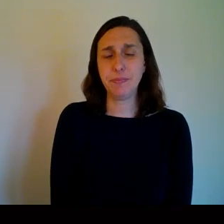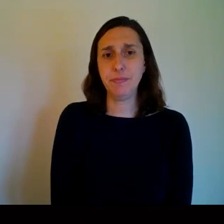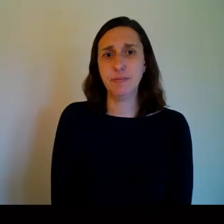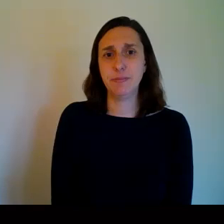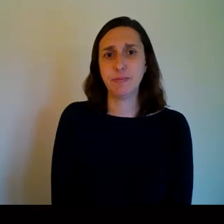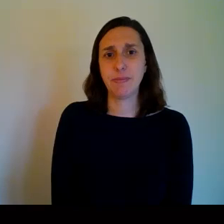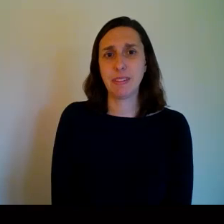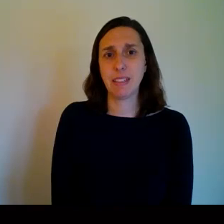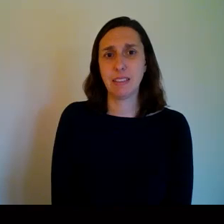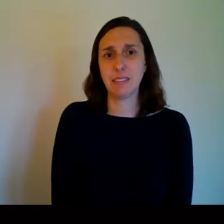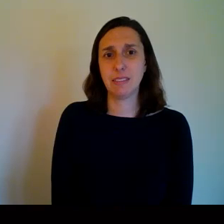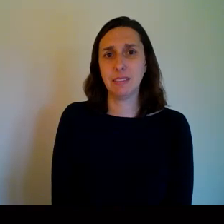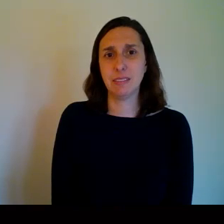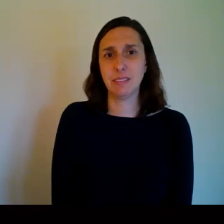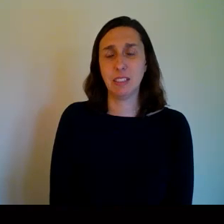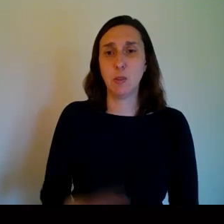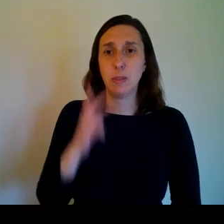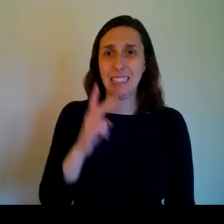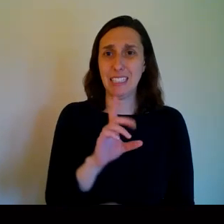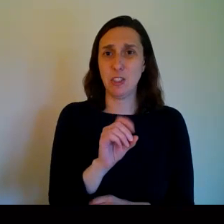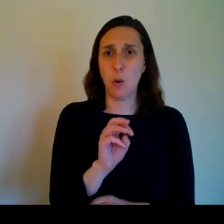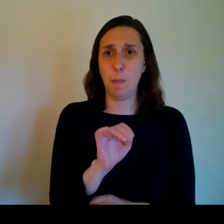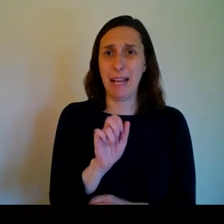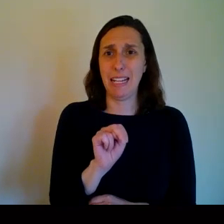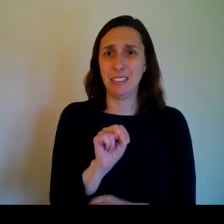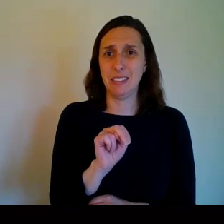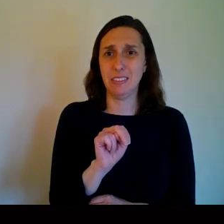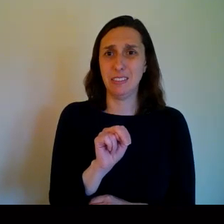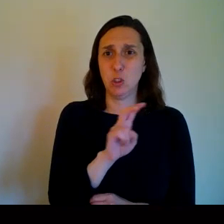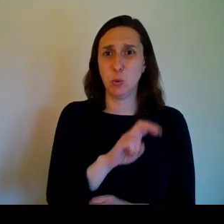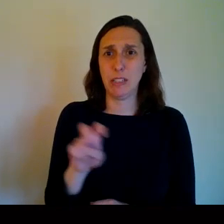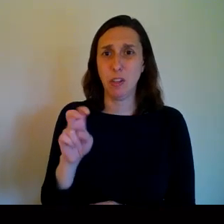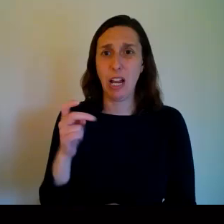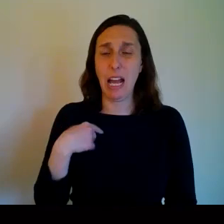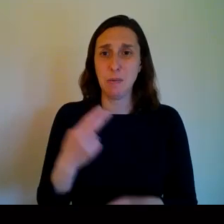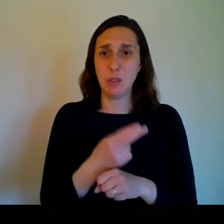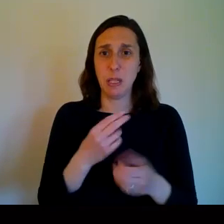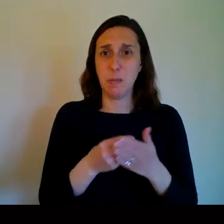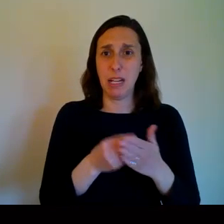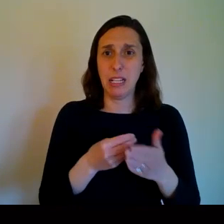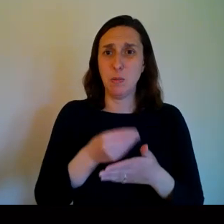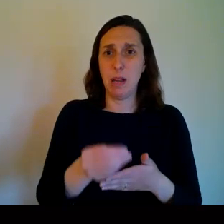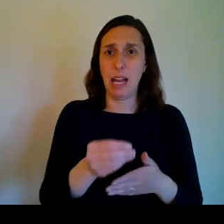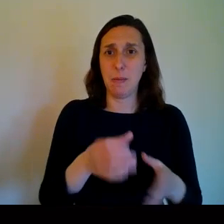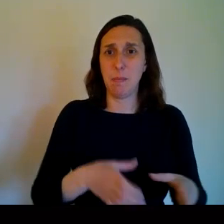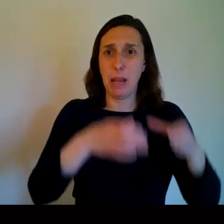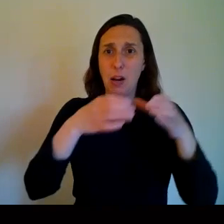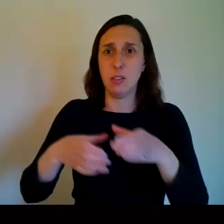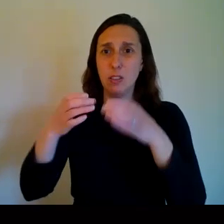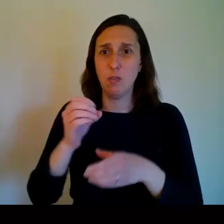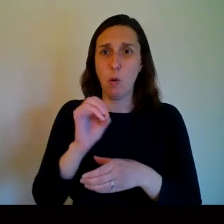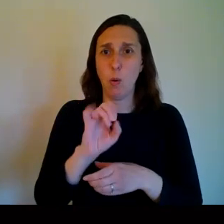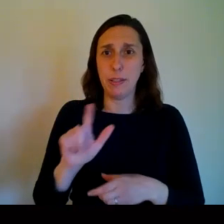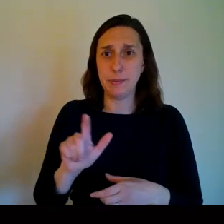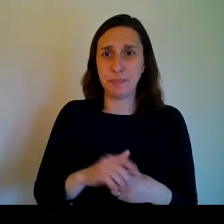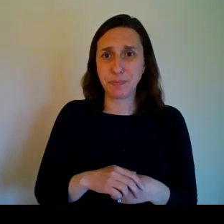this domain transfer, all right, I'm using money to buy barrels of oil. There are